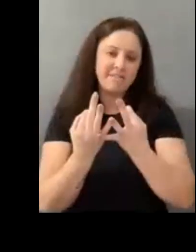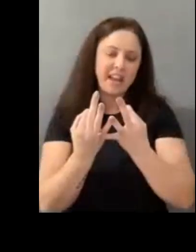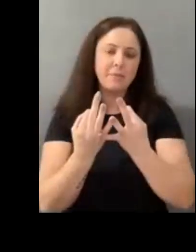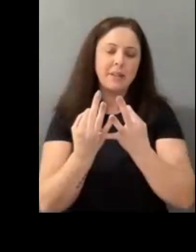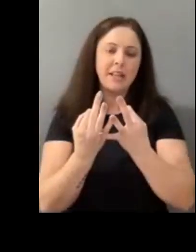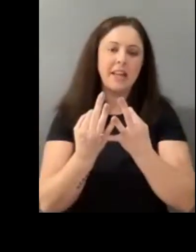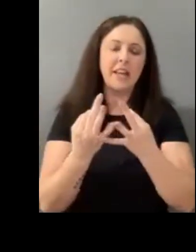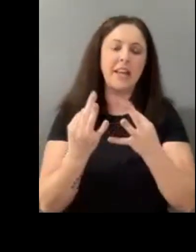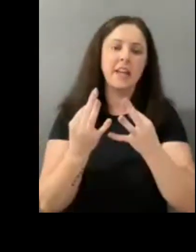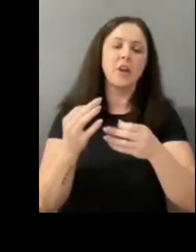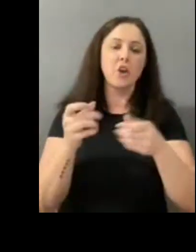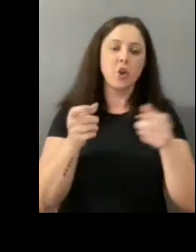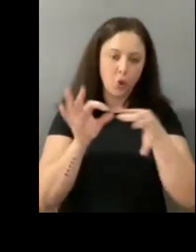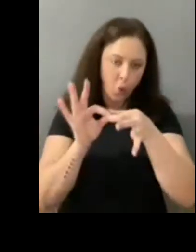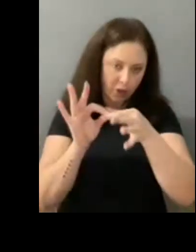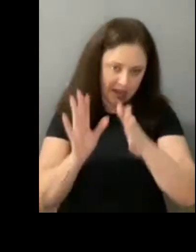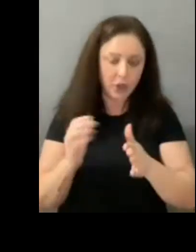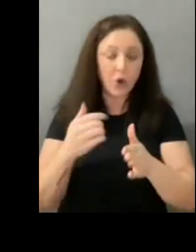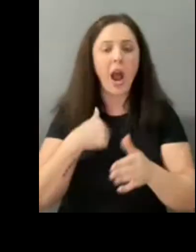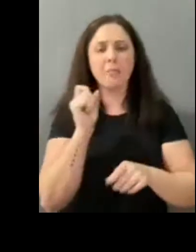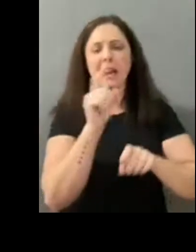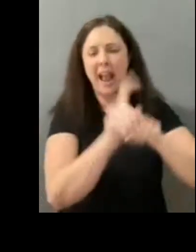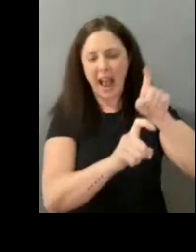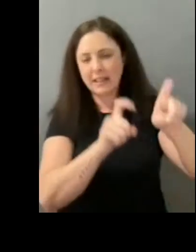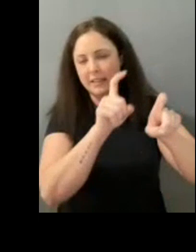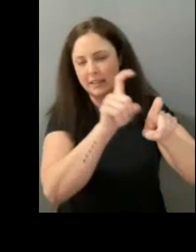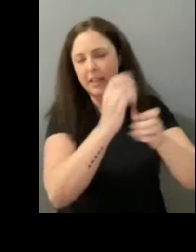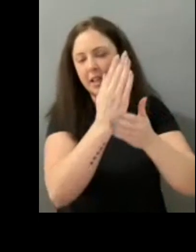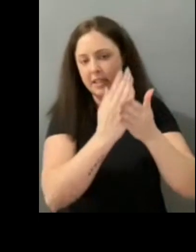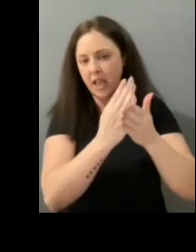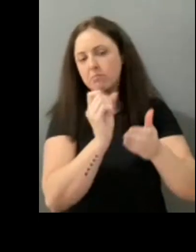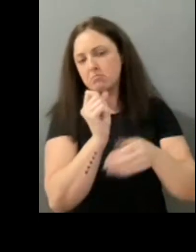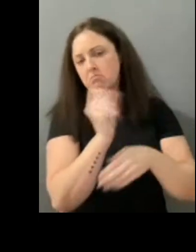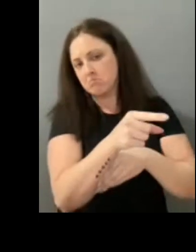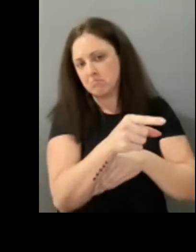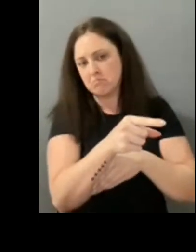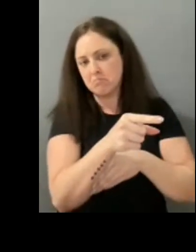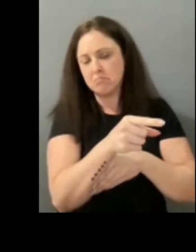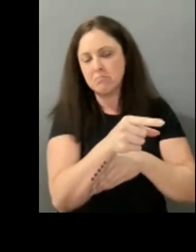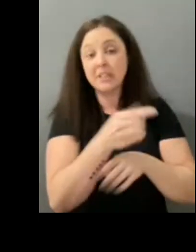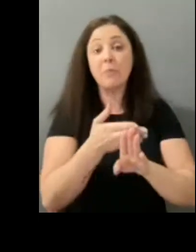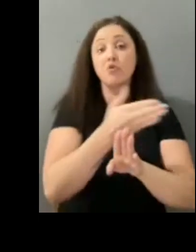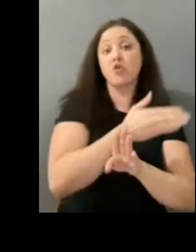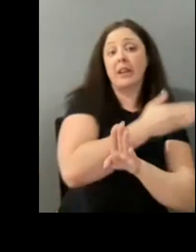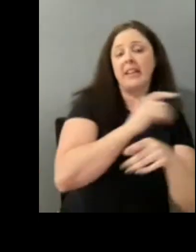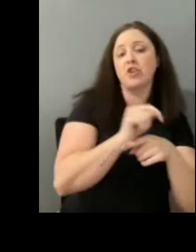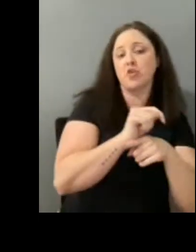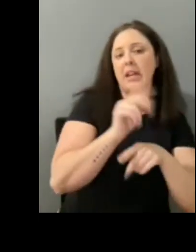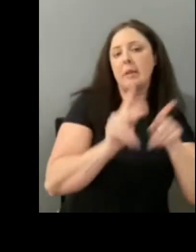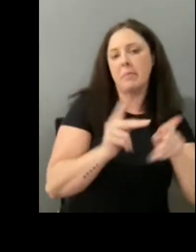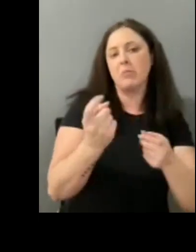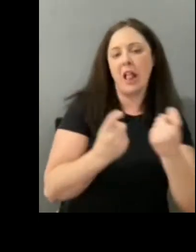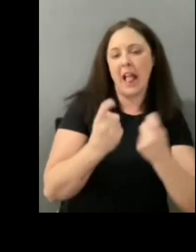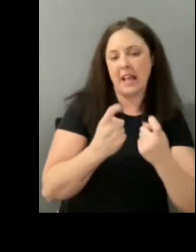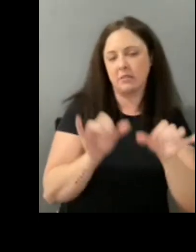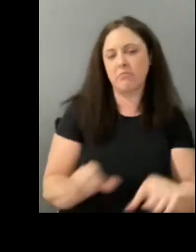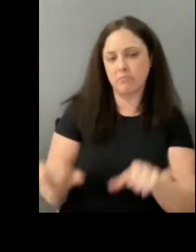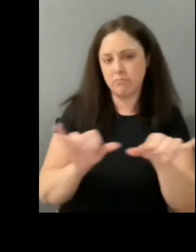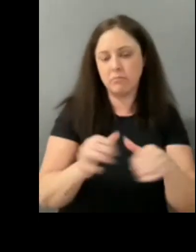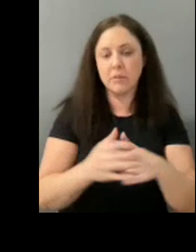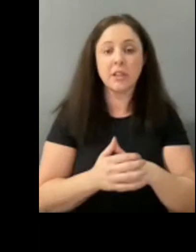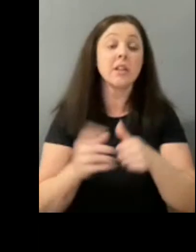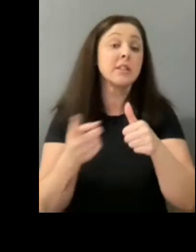Coordinator. I'm going to go ahead and ask a couple of the questions that have been asked at previous trainings.